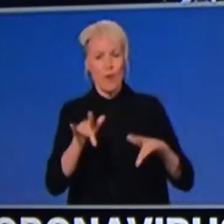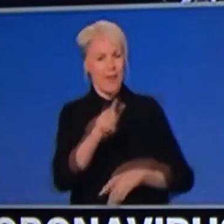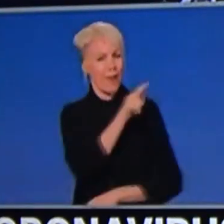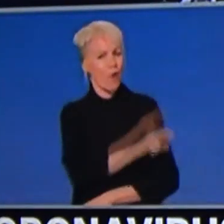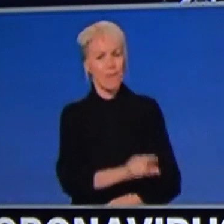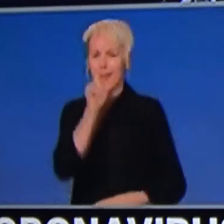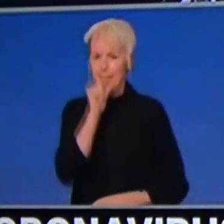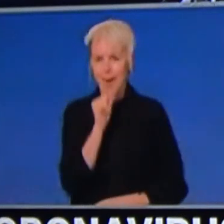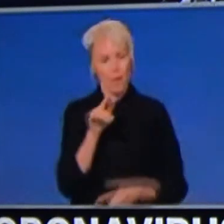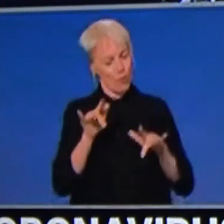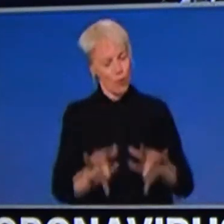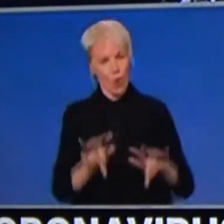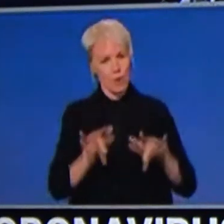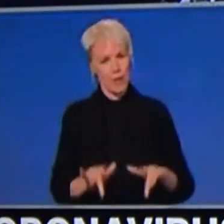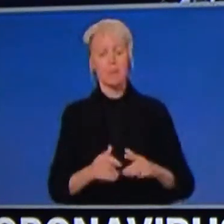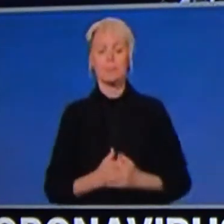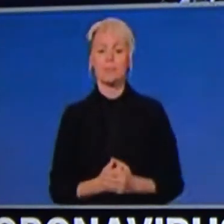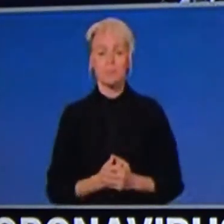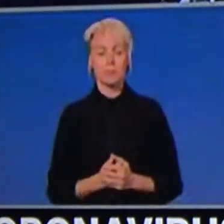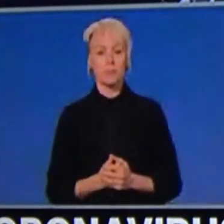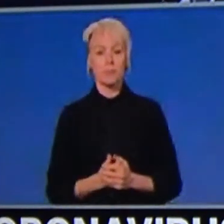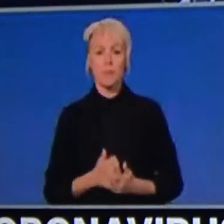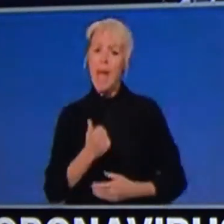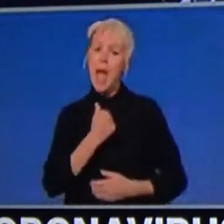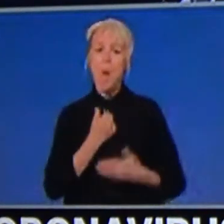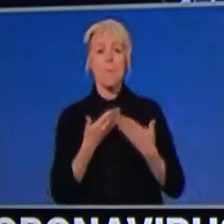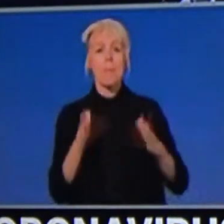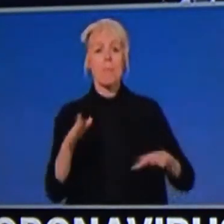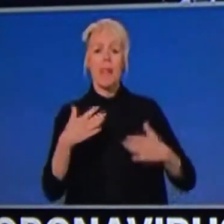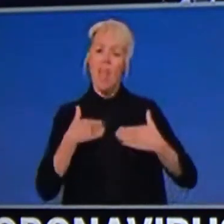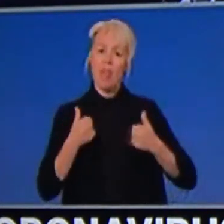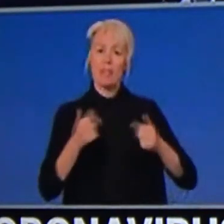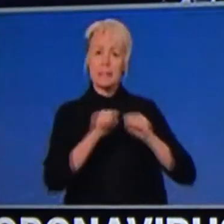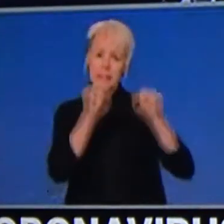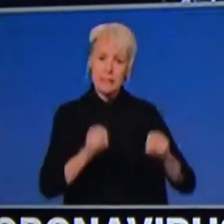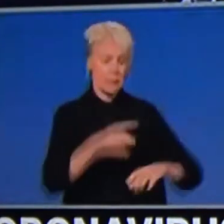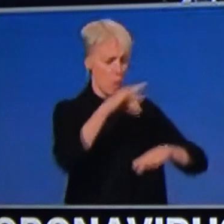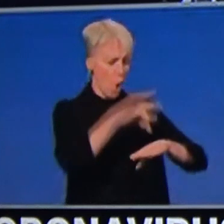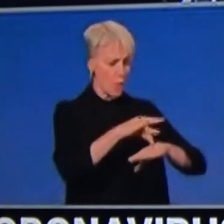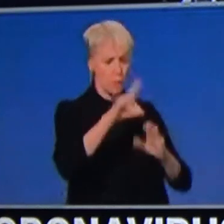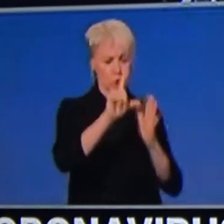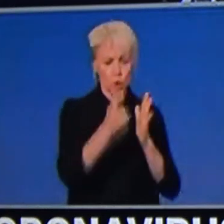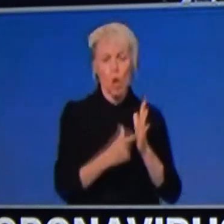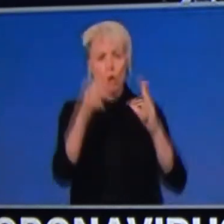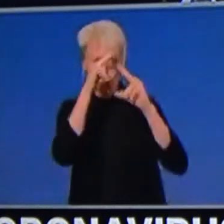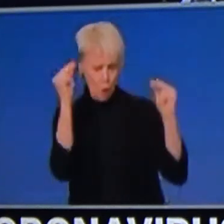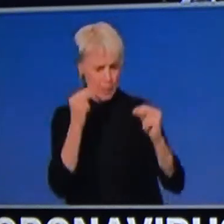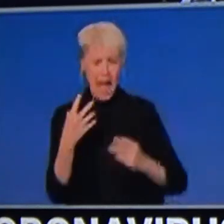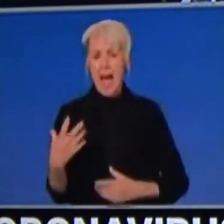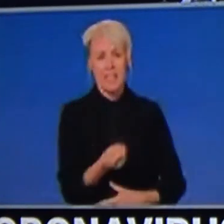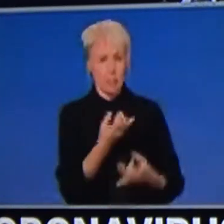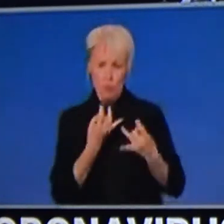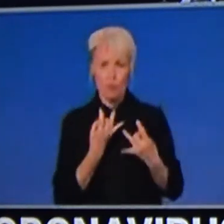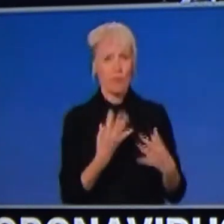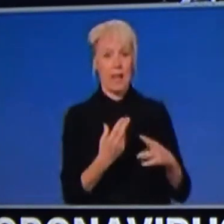system that is so completely prepared that we can guarantee to government that we'll be able to deal with any outbreak. Our public health